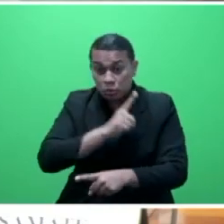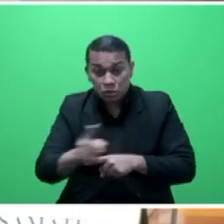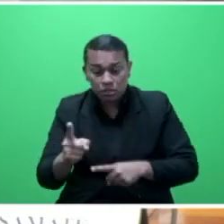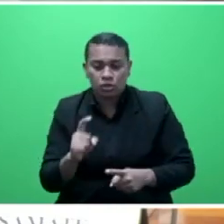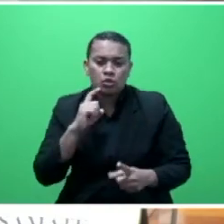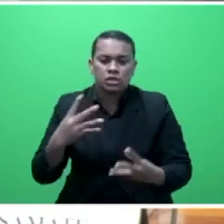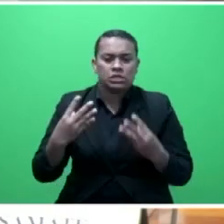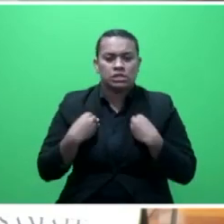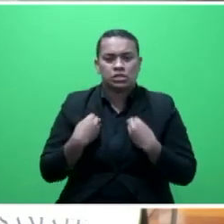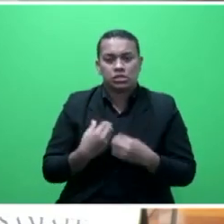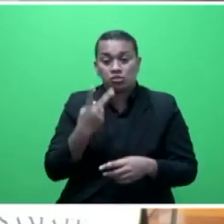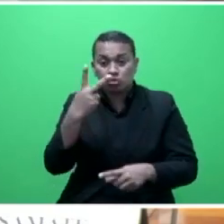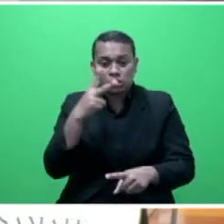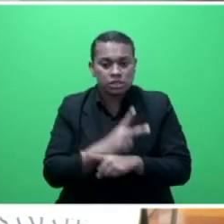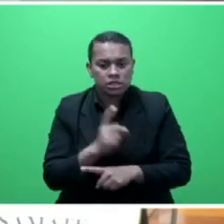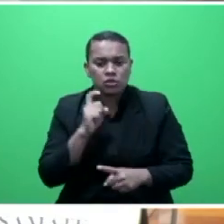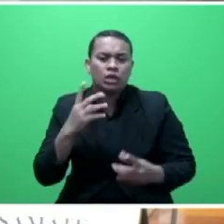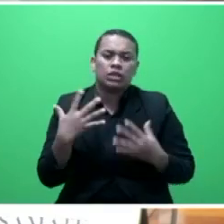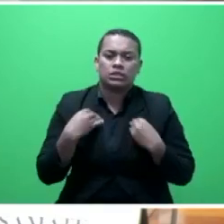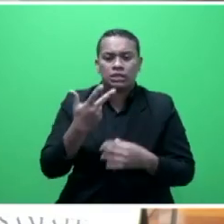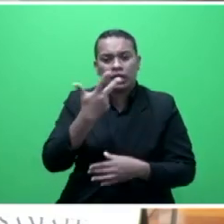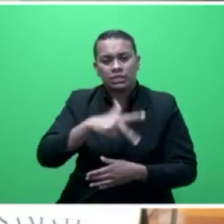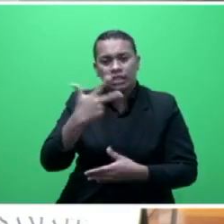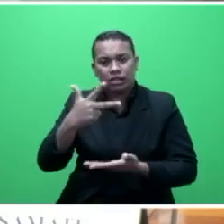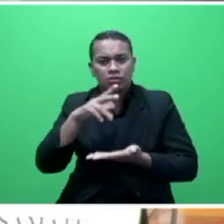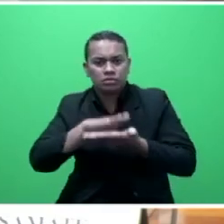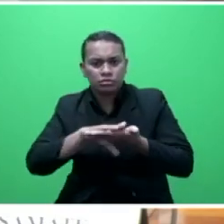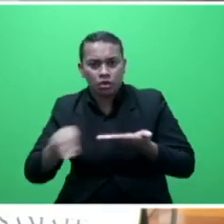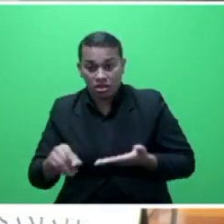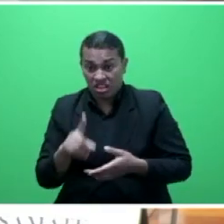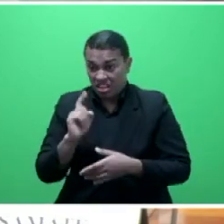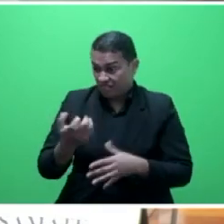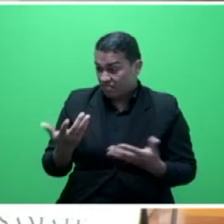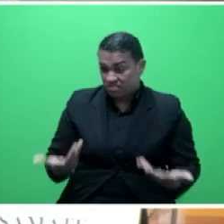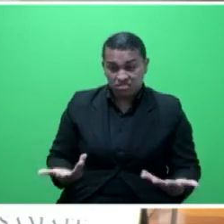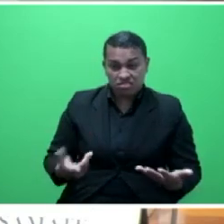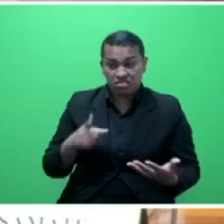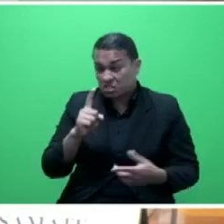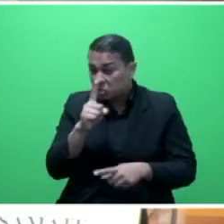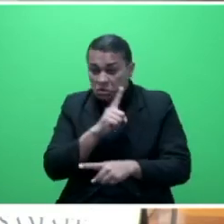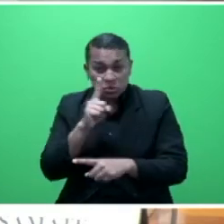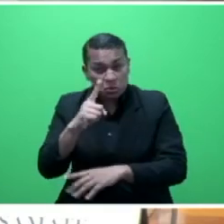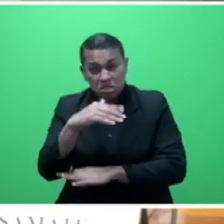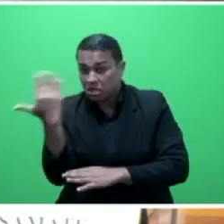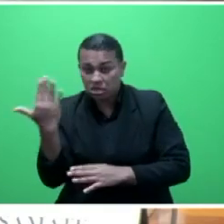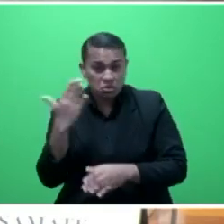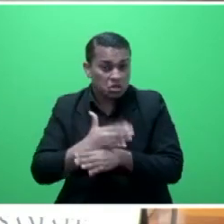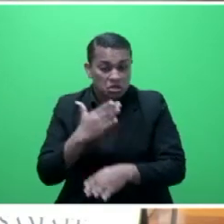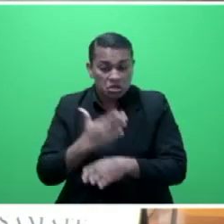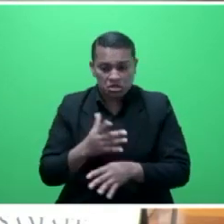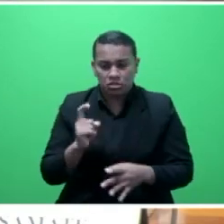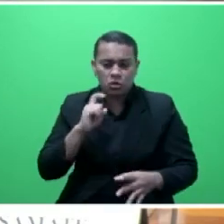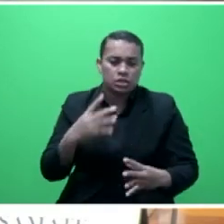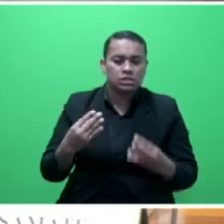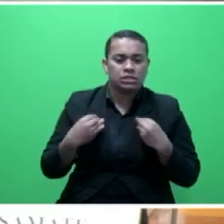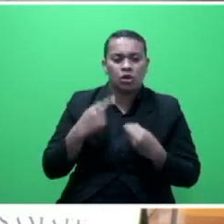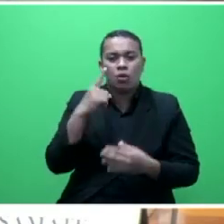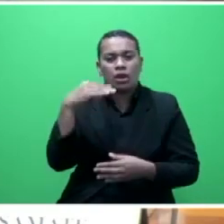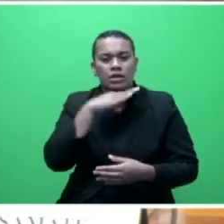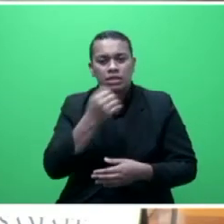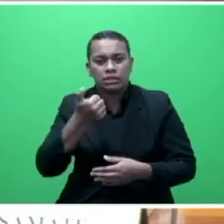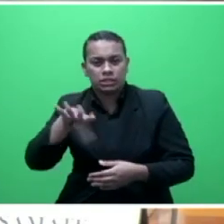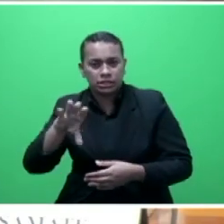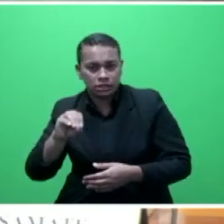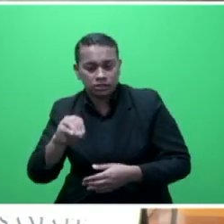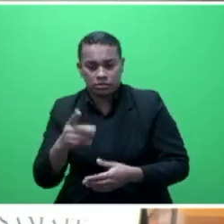2 weeks. If you're down to working only 1 day a week, you receive $176 every 2 weeks. Fijians whose salaries have been reduced